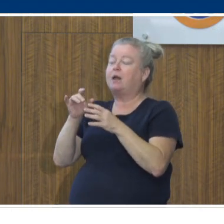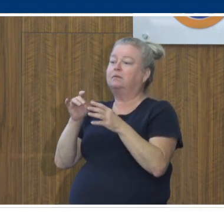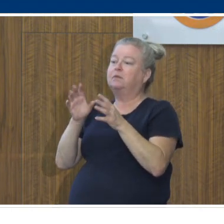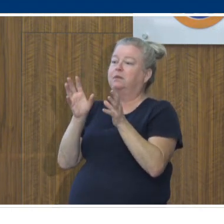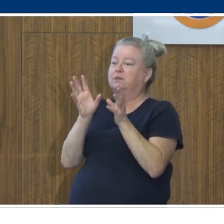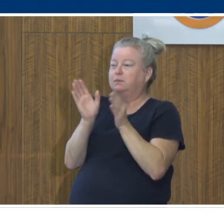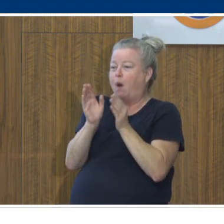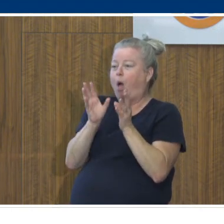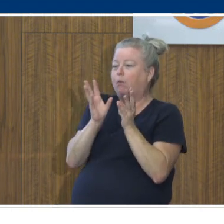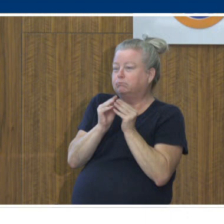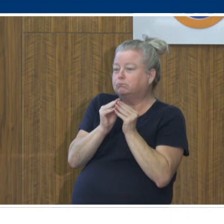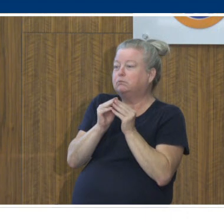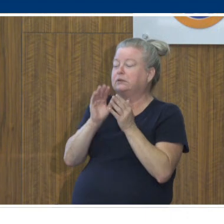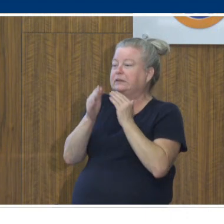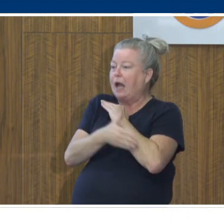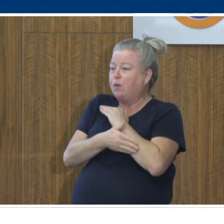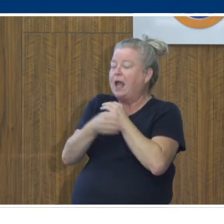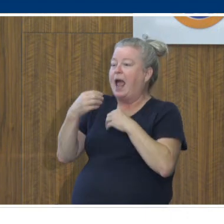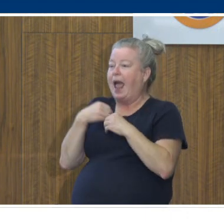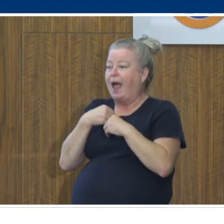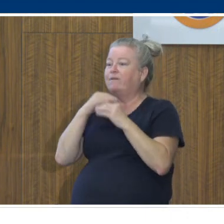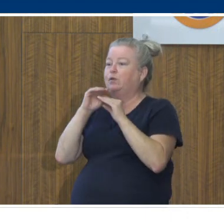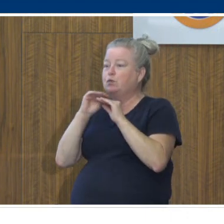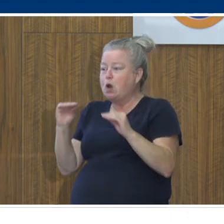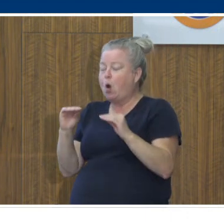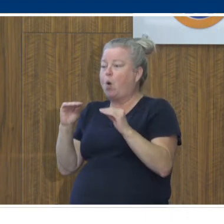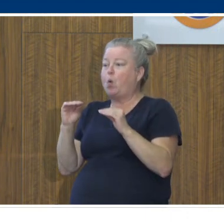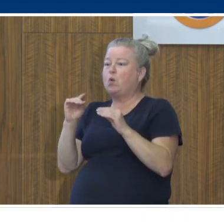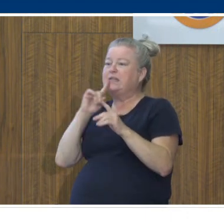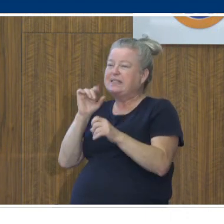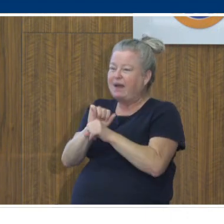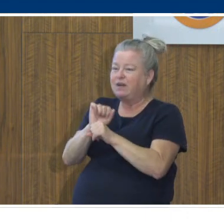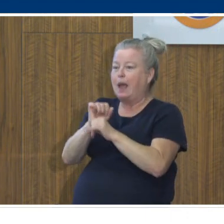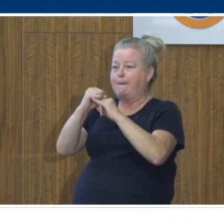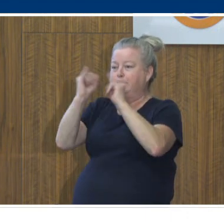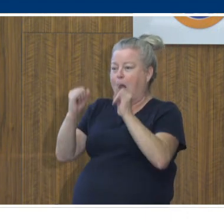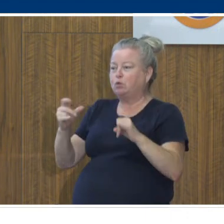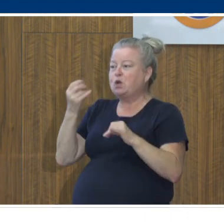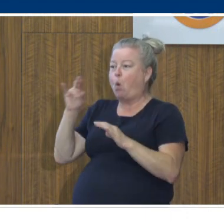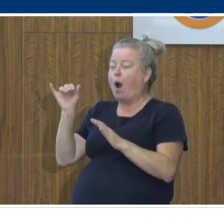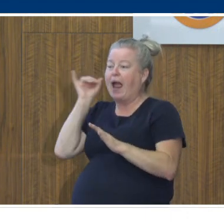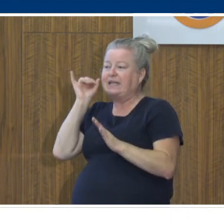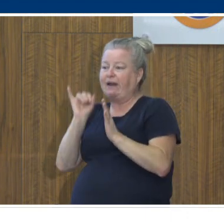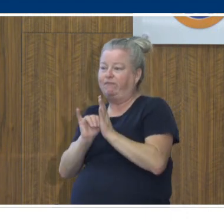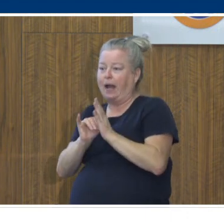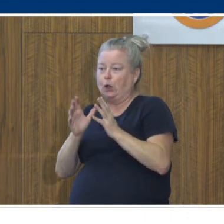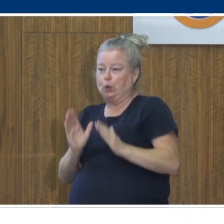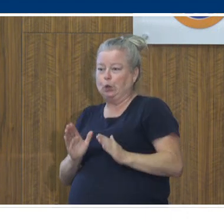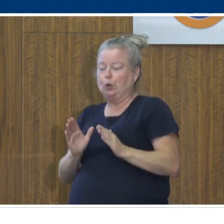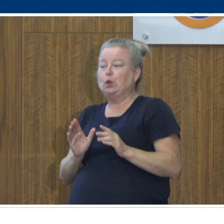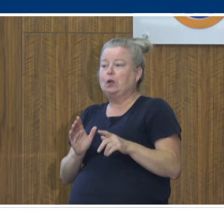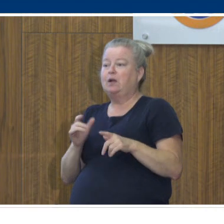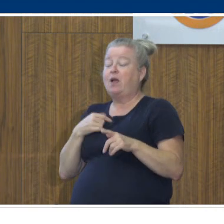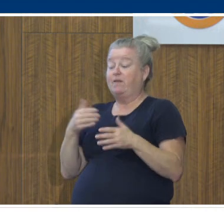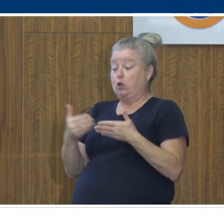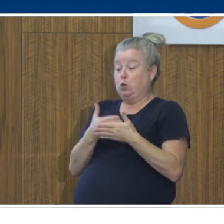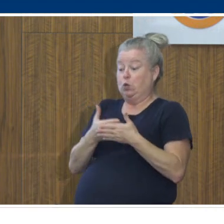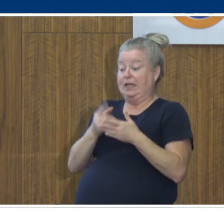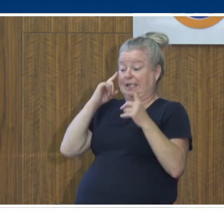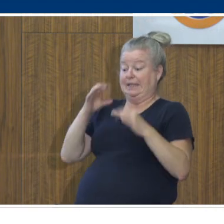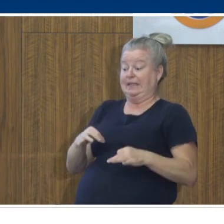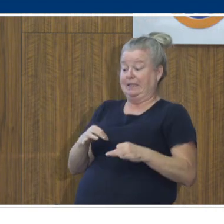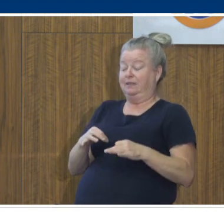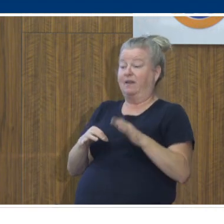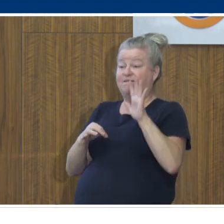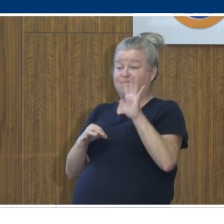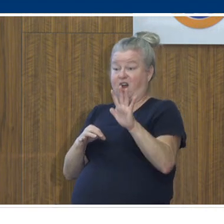that have known or definite boundaries or identifiers. In Orange County, we have 5 newly designated